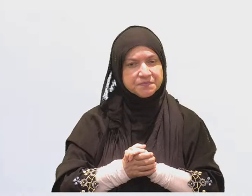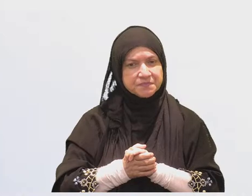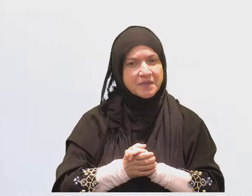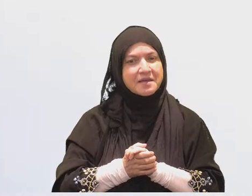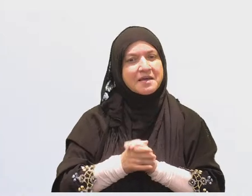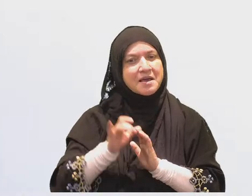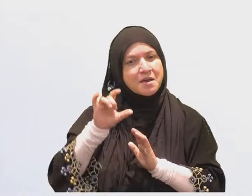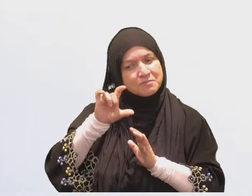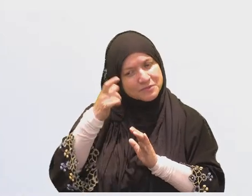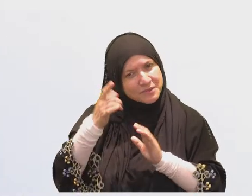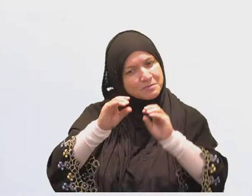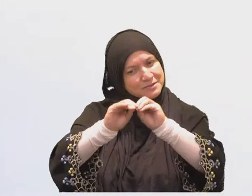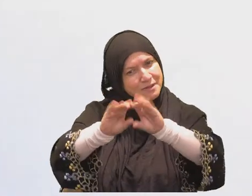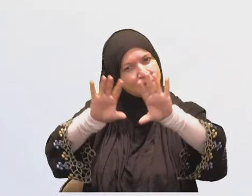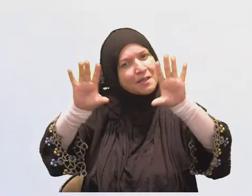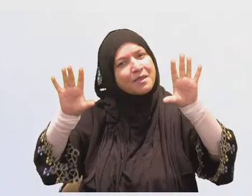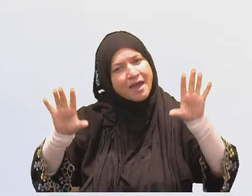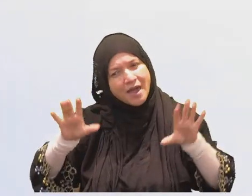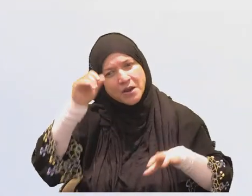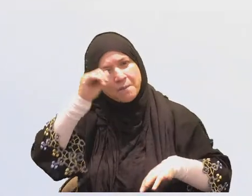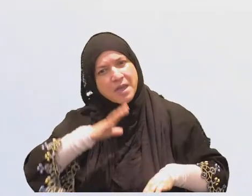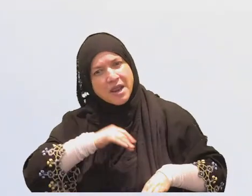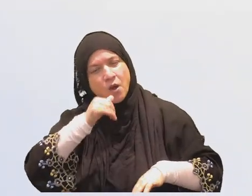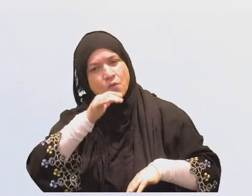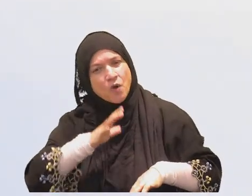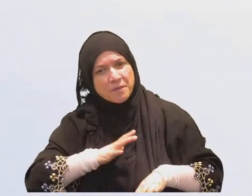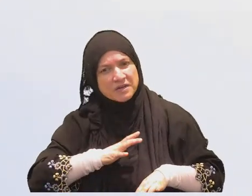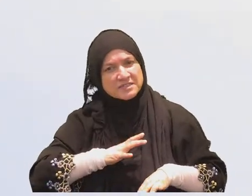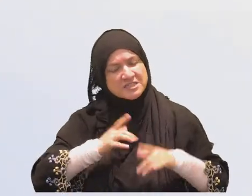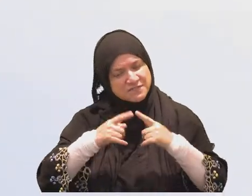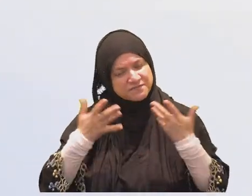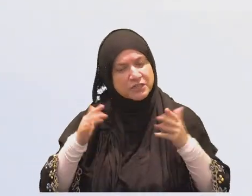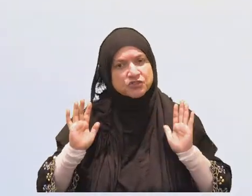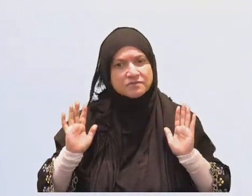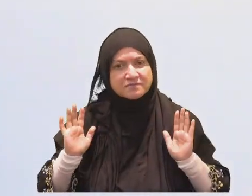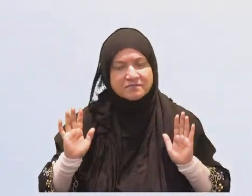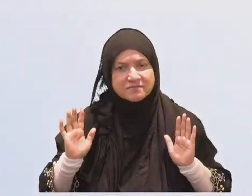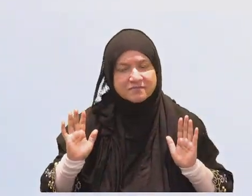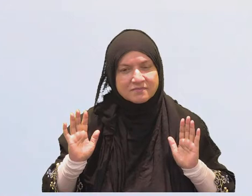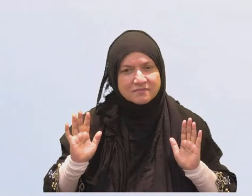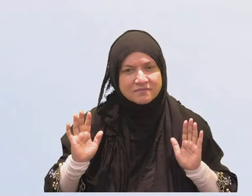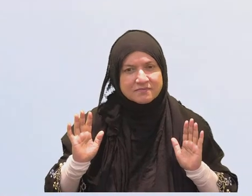male or female, but does a woman's bodily autonomy